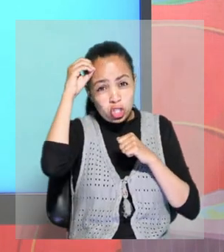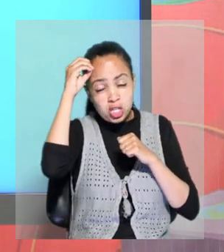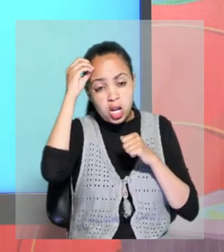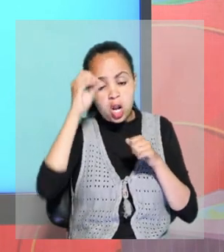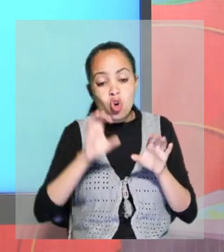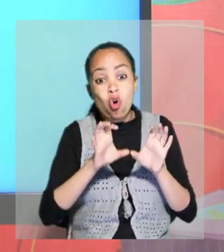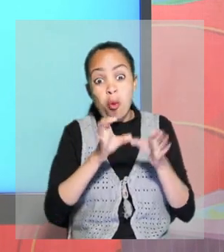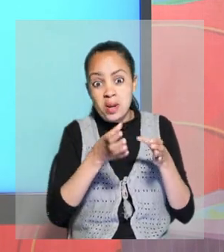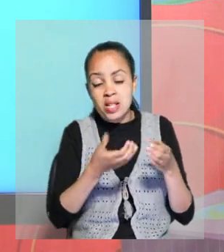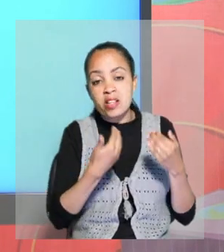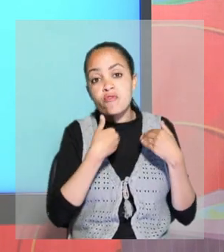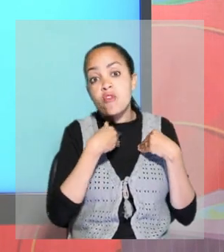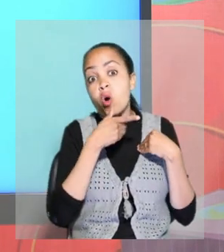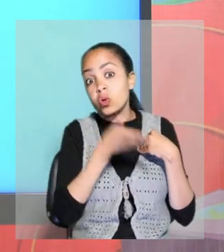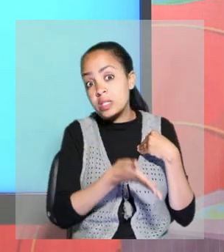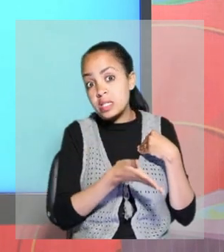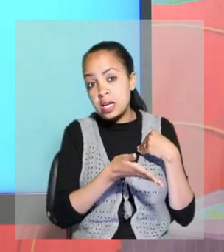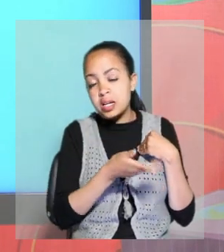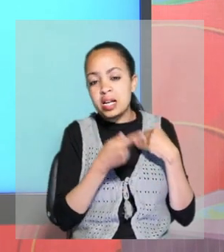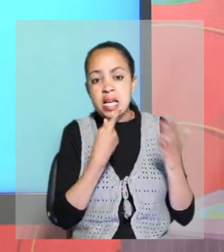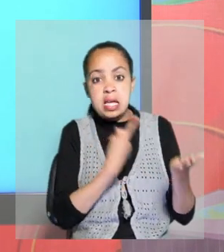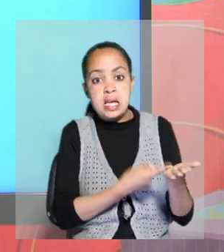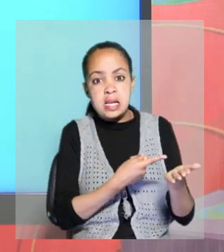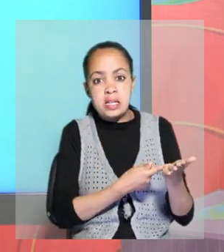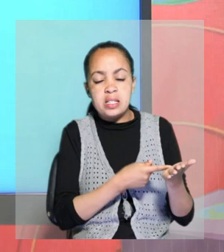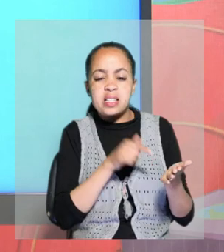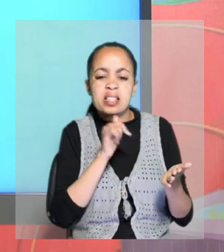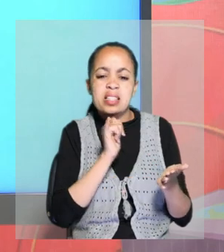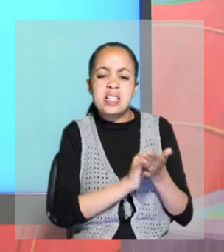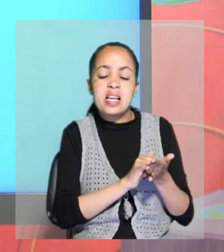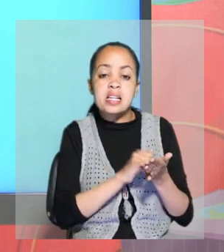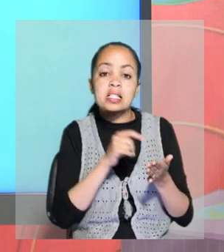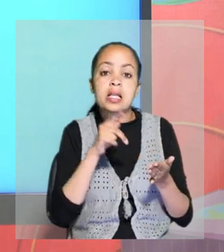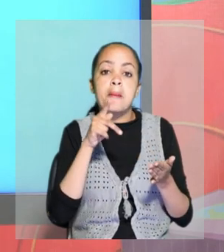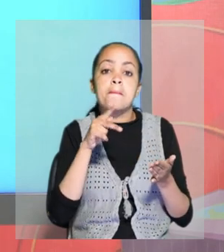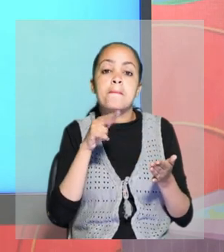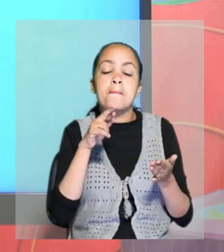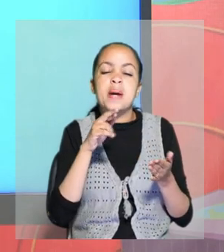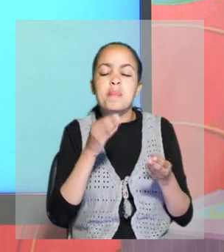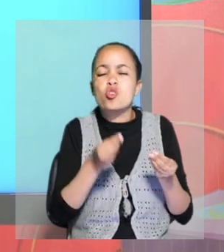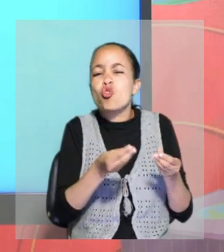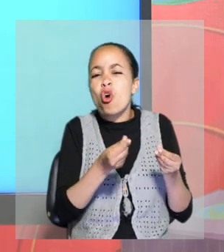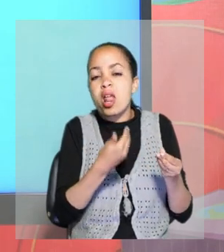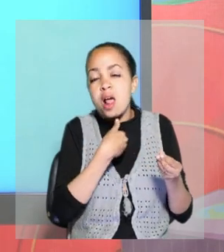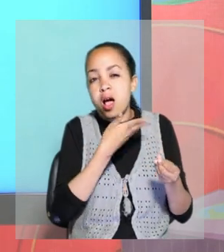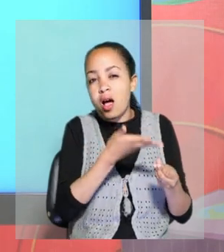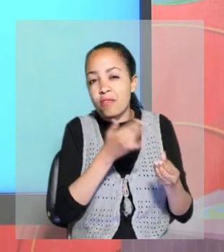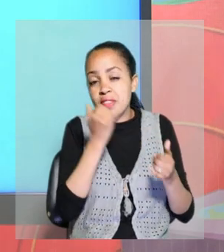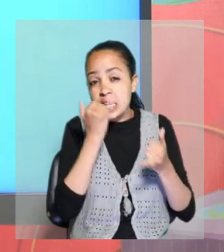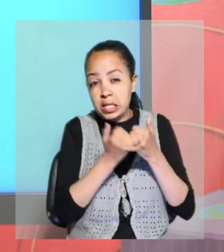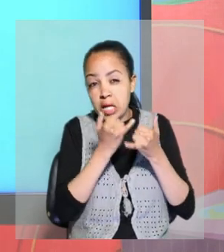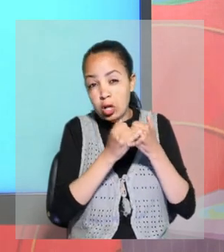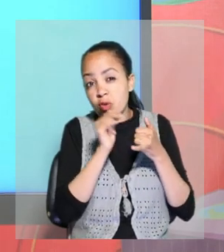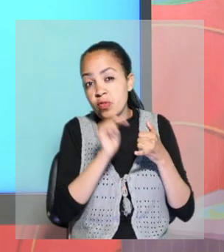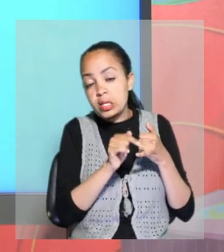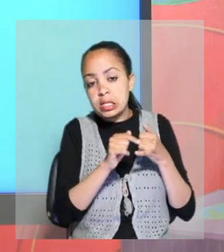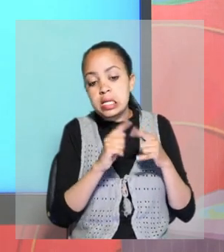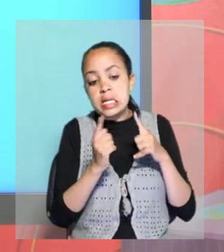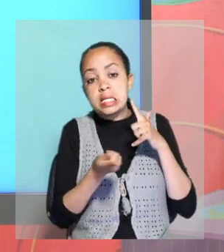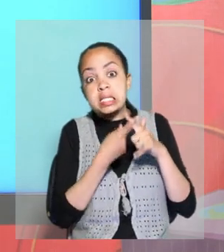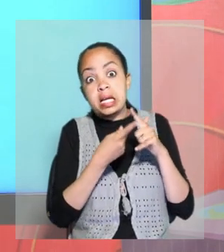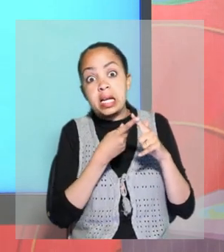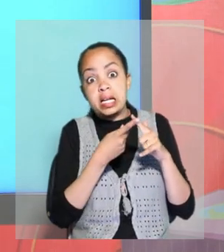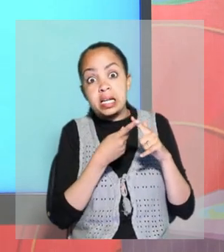community may be found there. Here, there is a primitive soil forming together. As a result of this one,